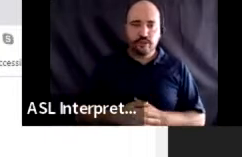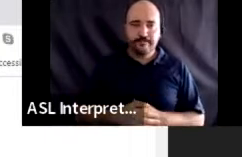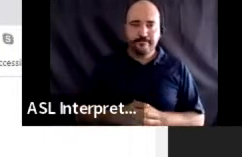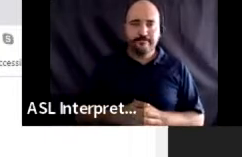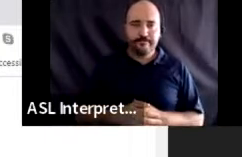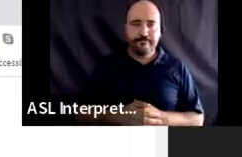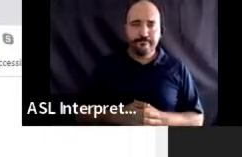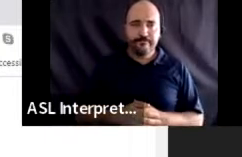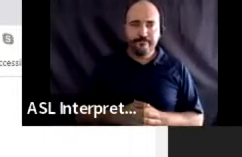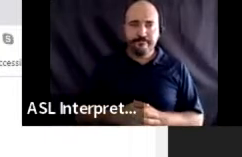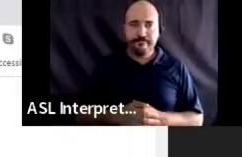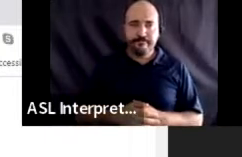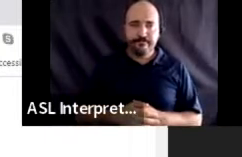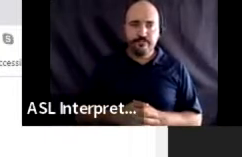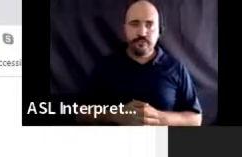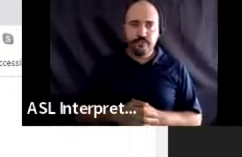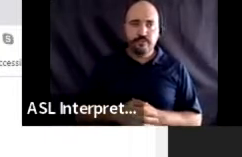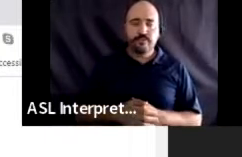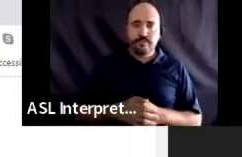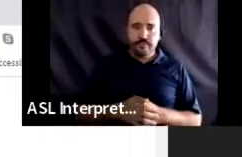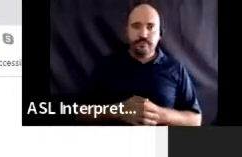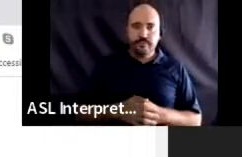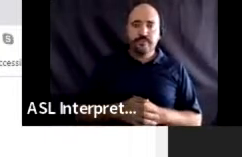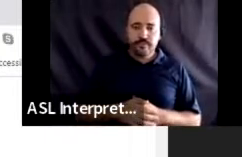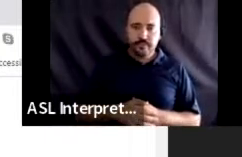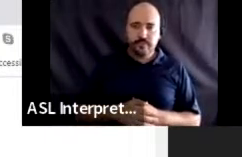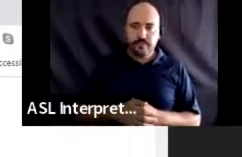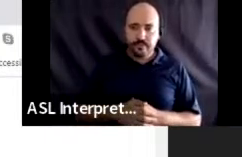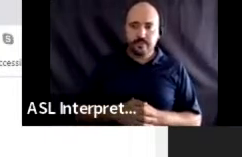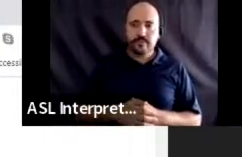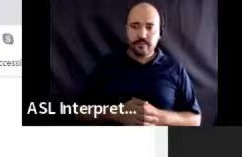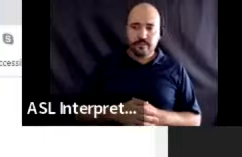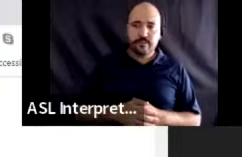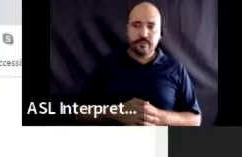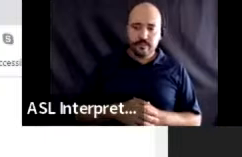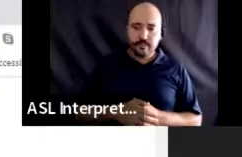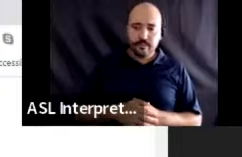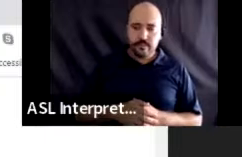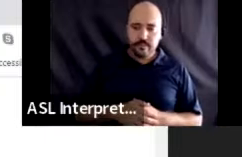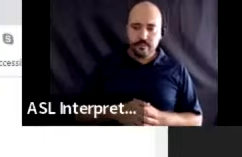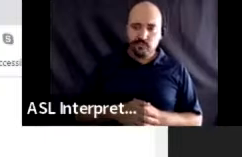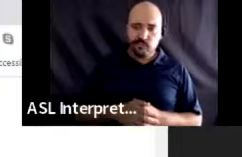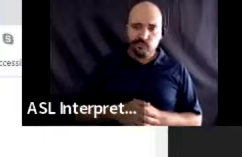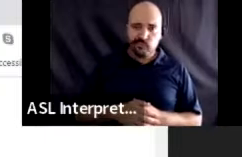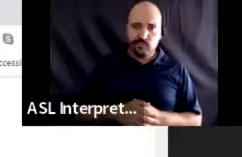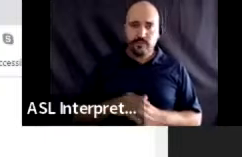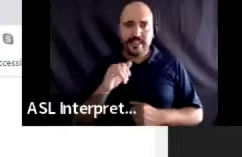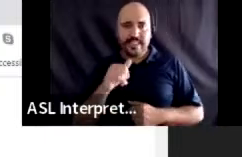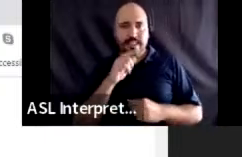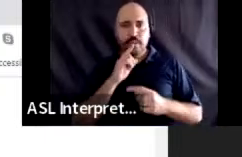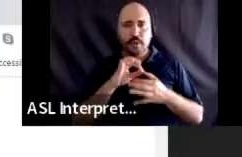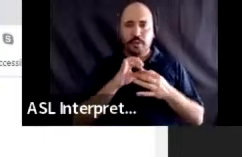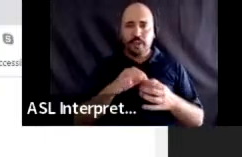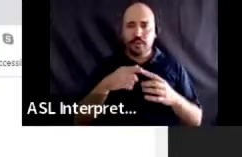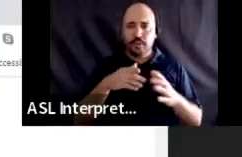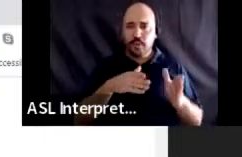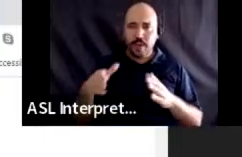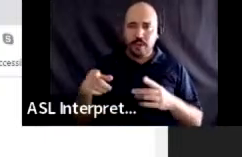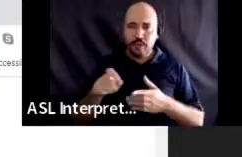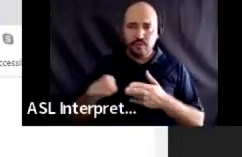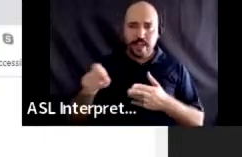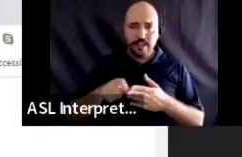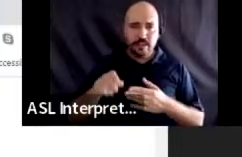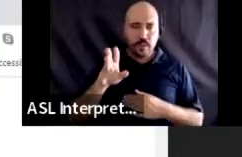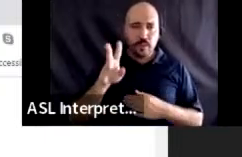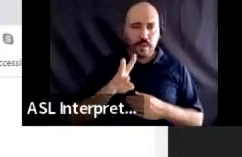Right, and that has that isn't really related to the way you write your web